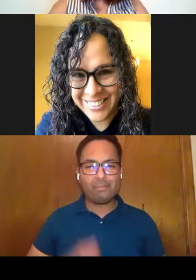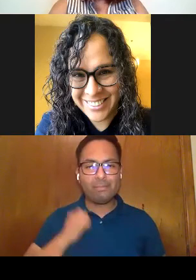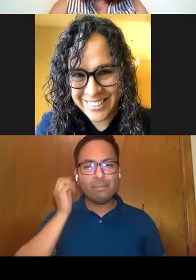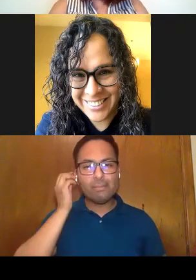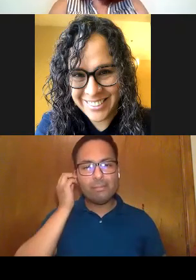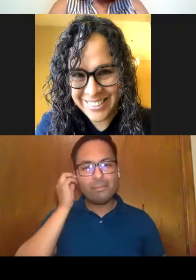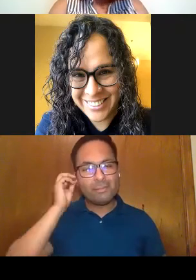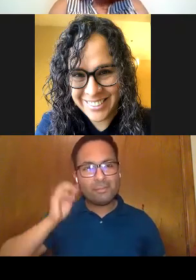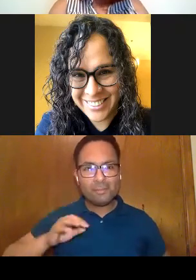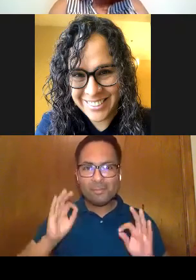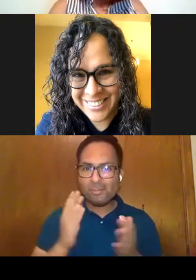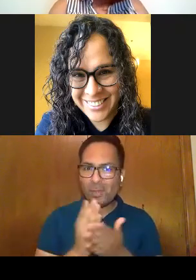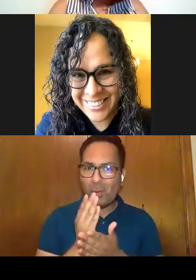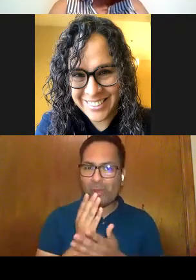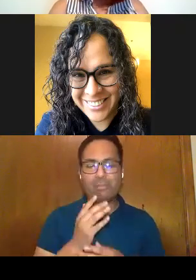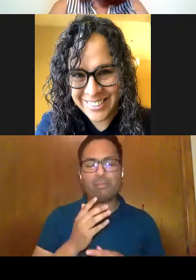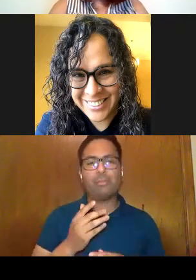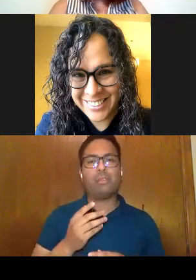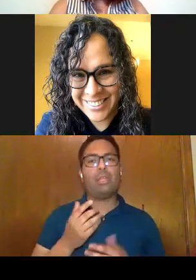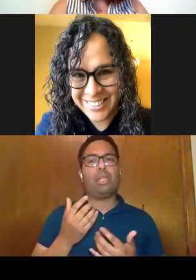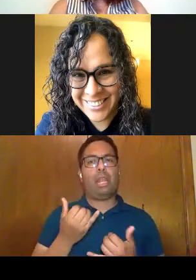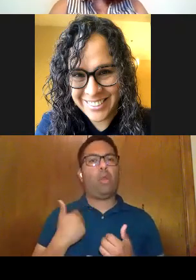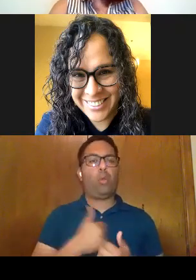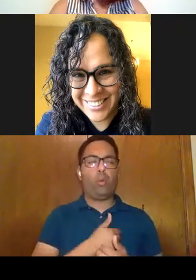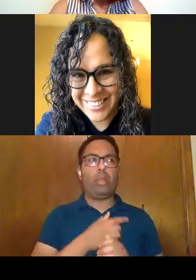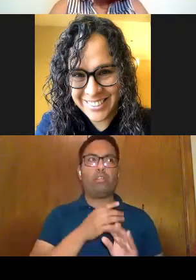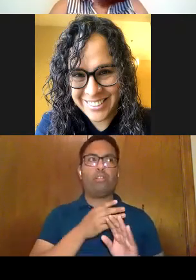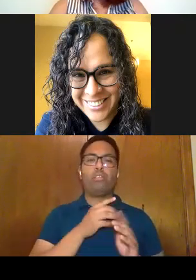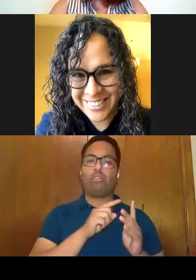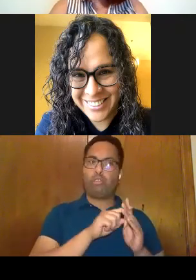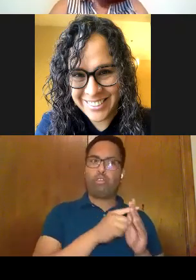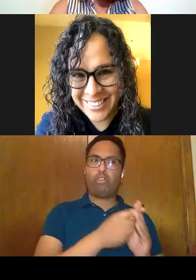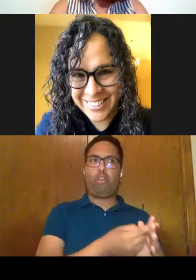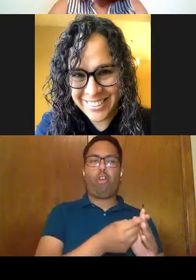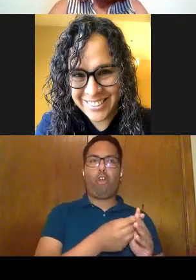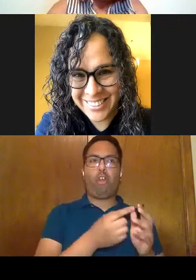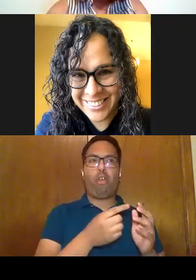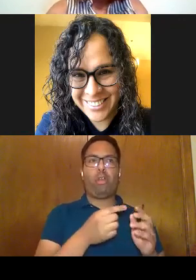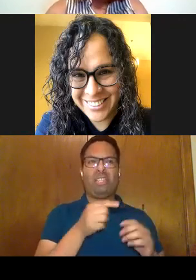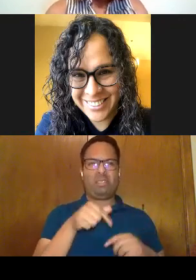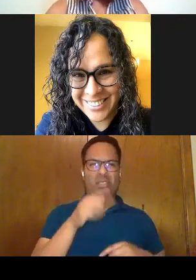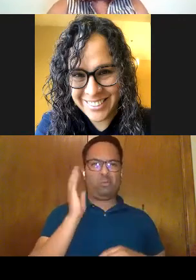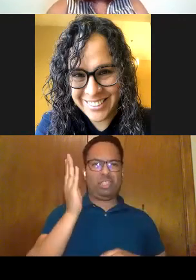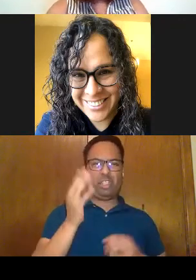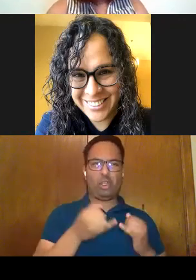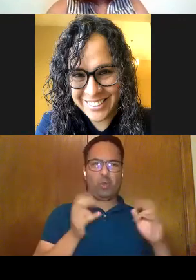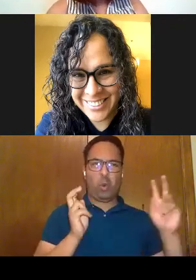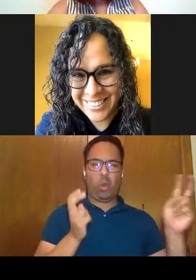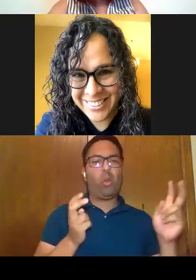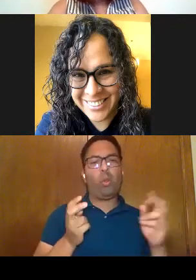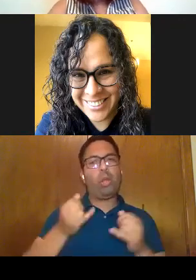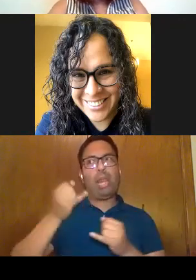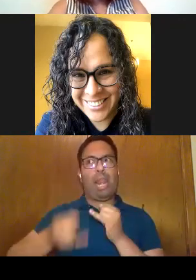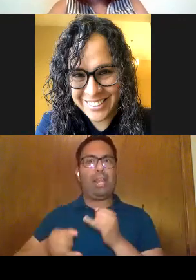All right. So just as we began the presentation with a quote, we're going to end with one as well. And that's all,